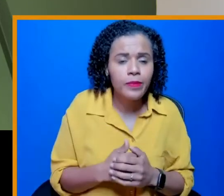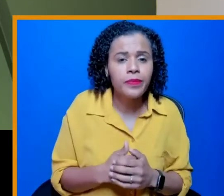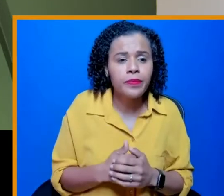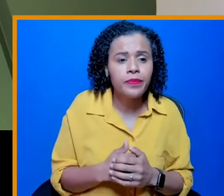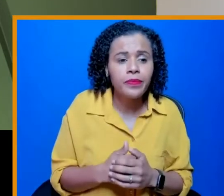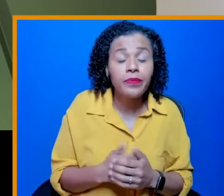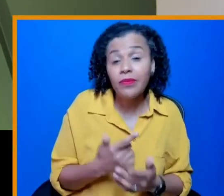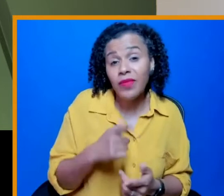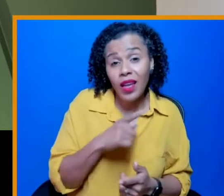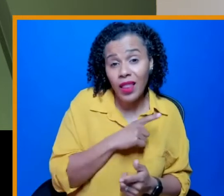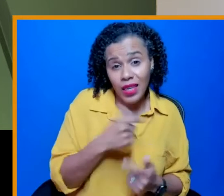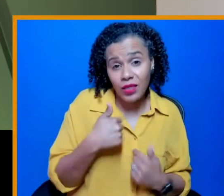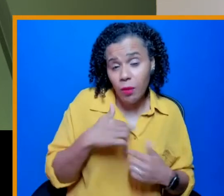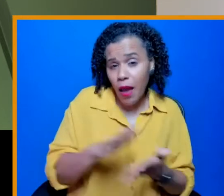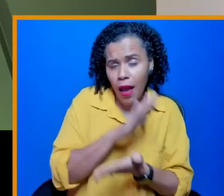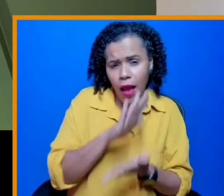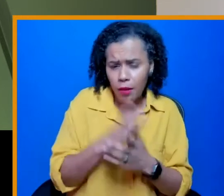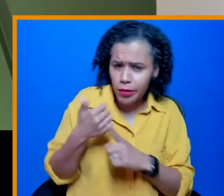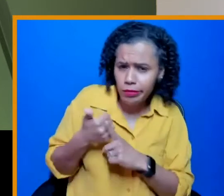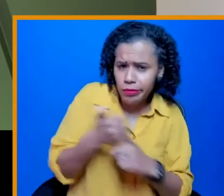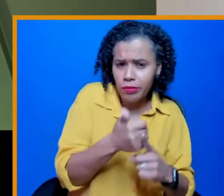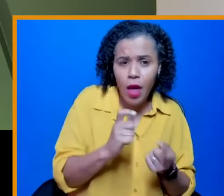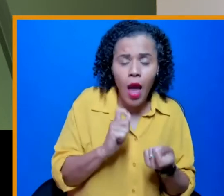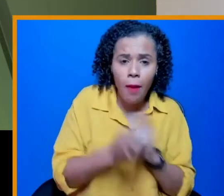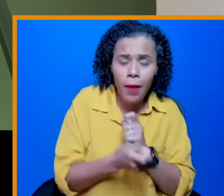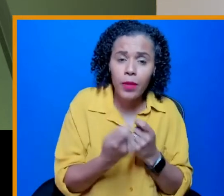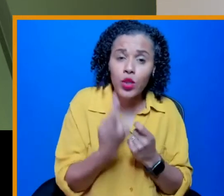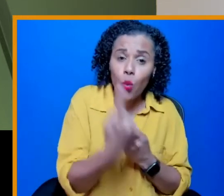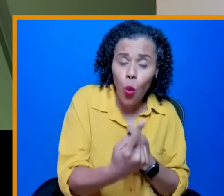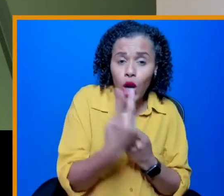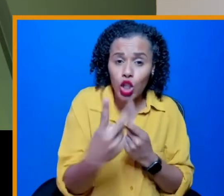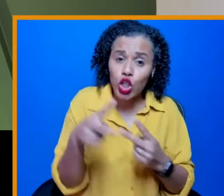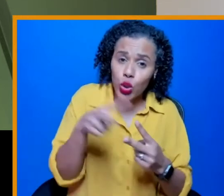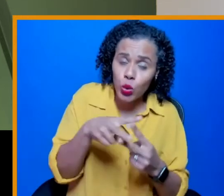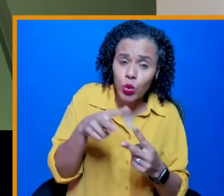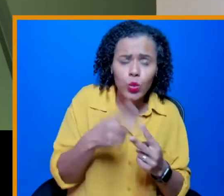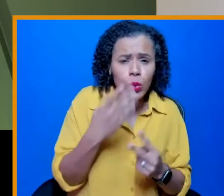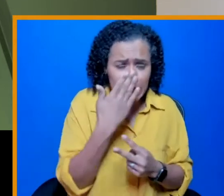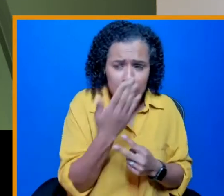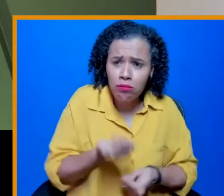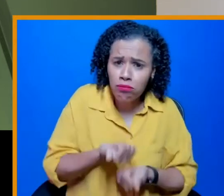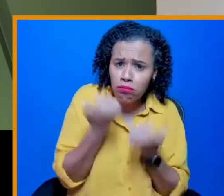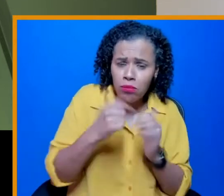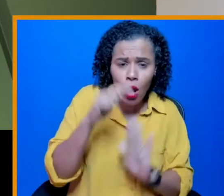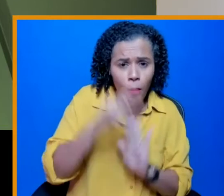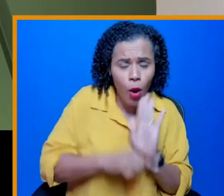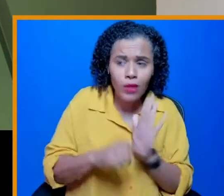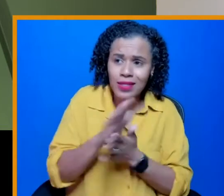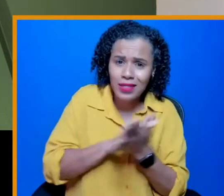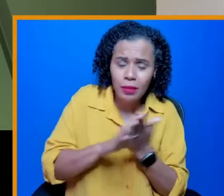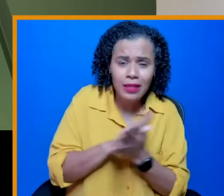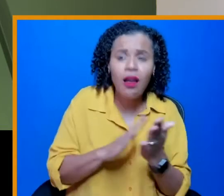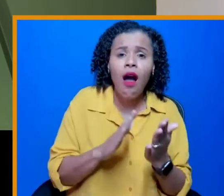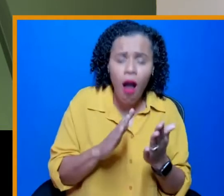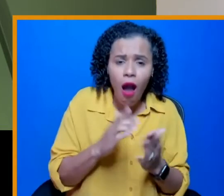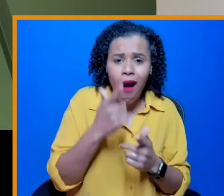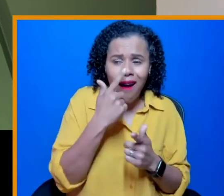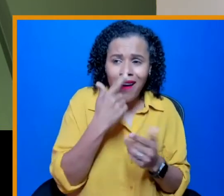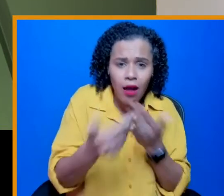I'm happy to support Amendments 1 and 2, which seem perfectly sound policies to help ease the burden while helping tackle